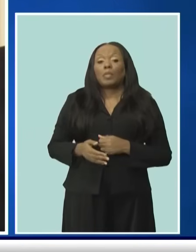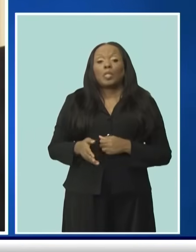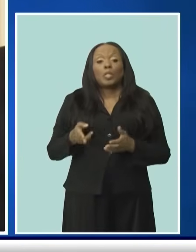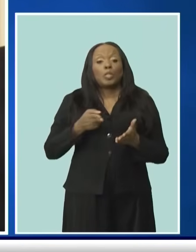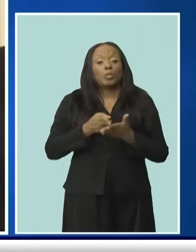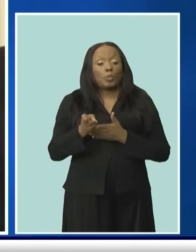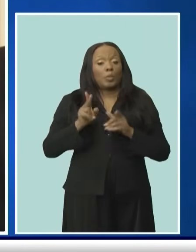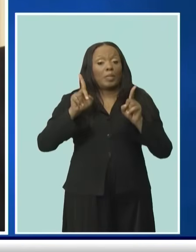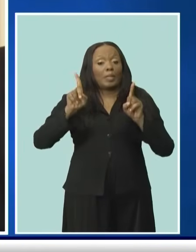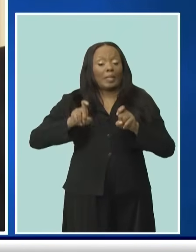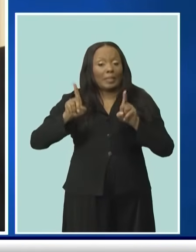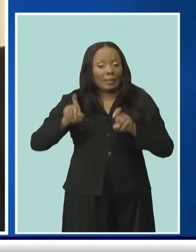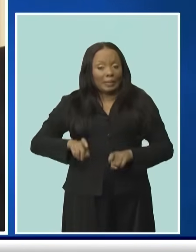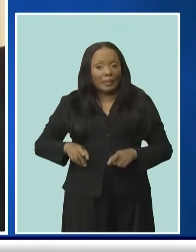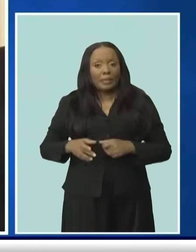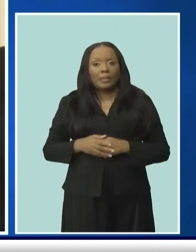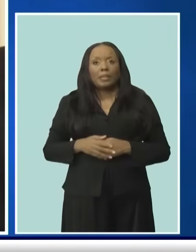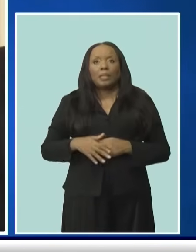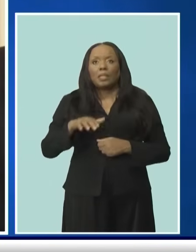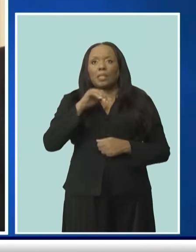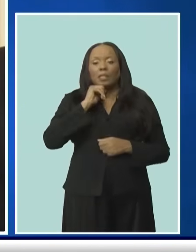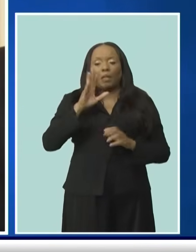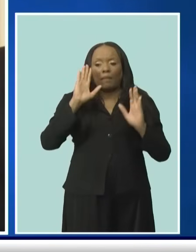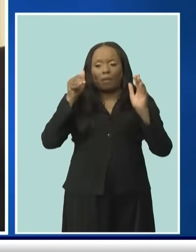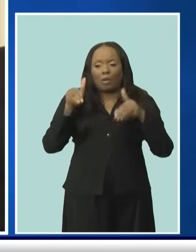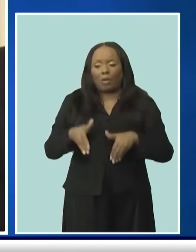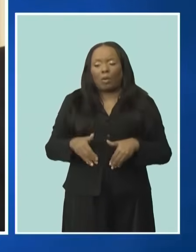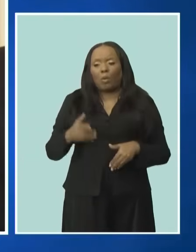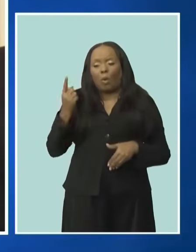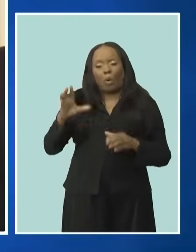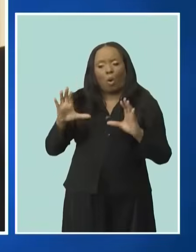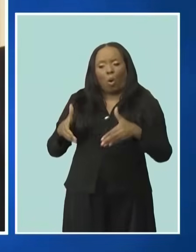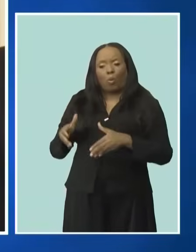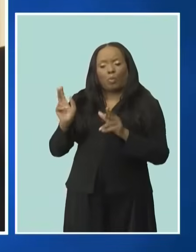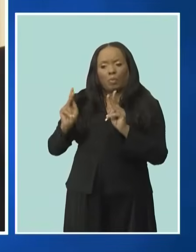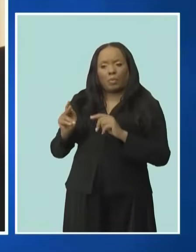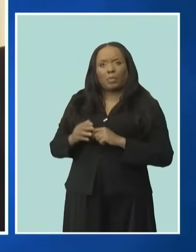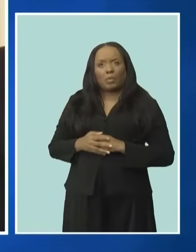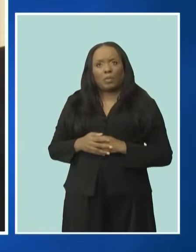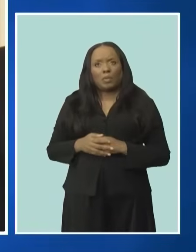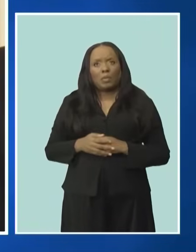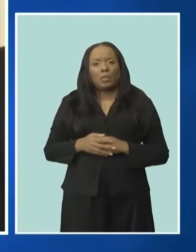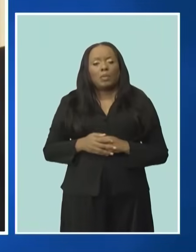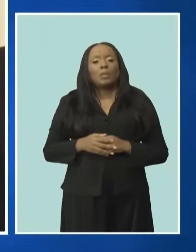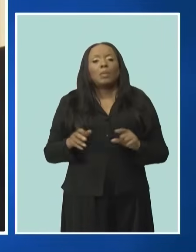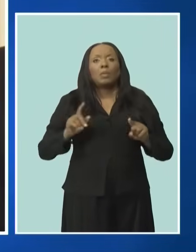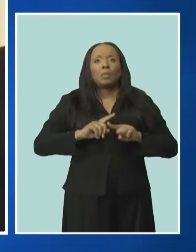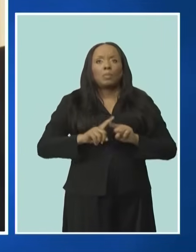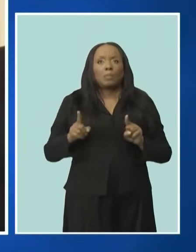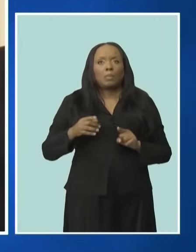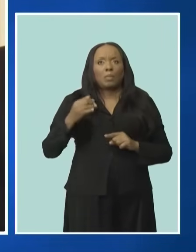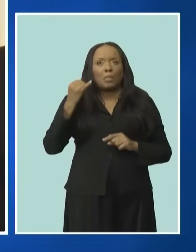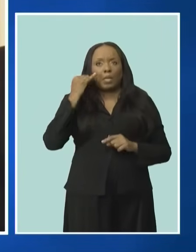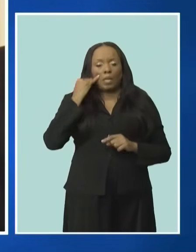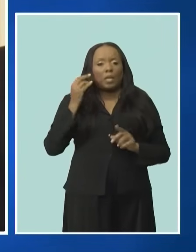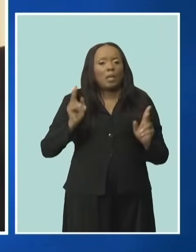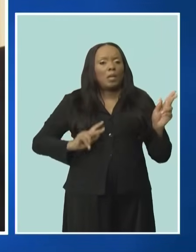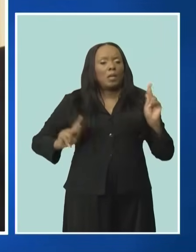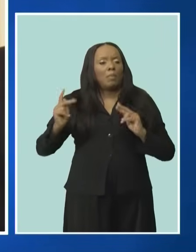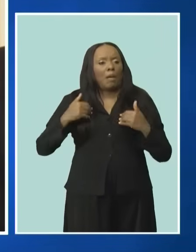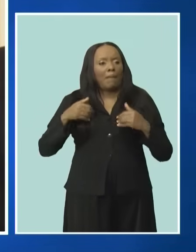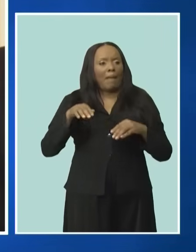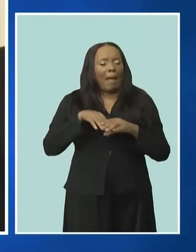not focusing on any category of worker. It's focusing on persons who have access to certain secure